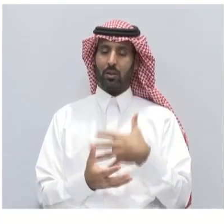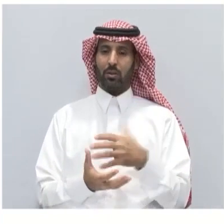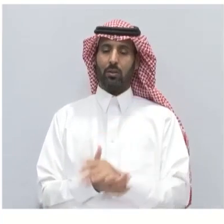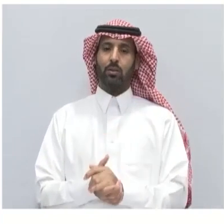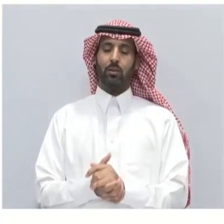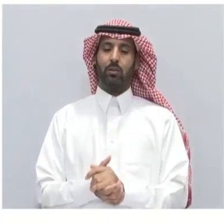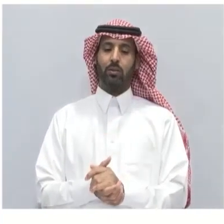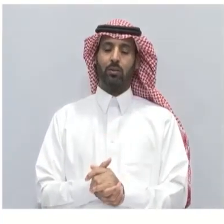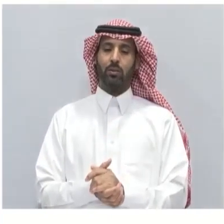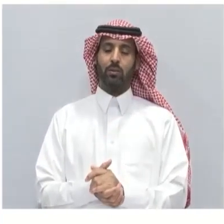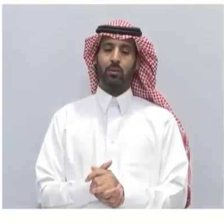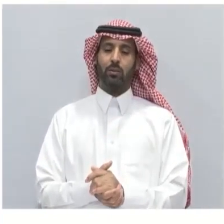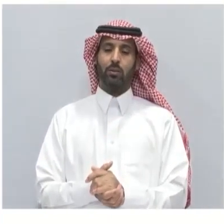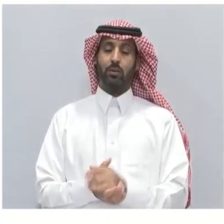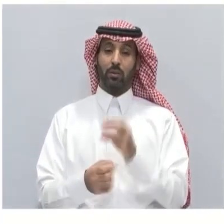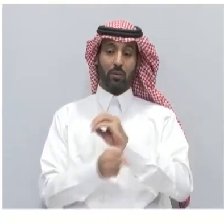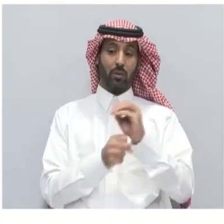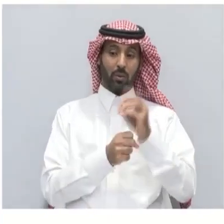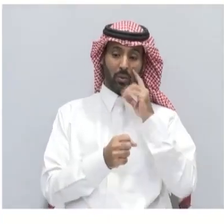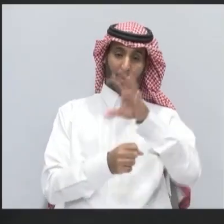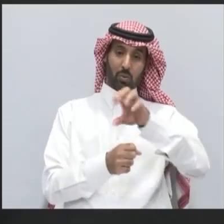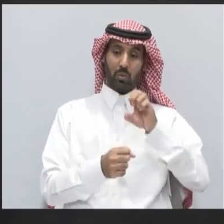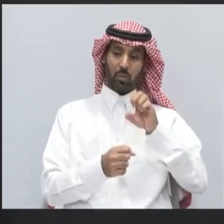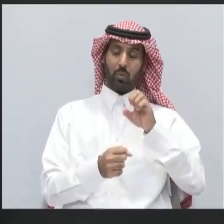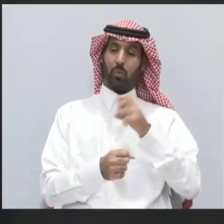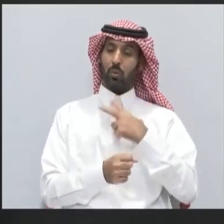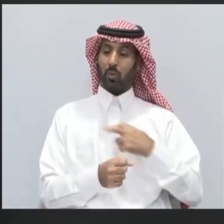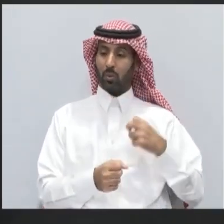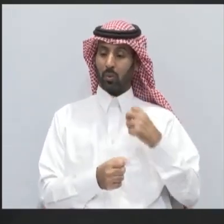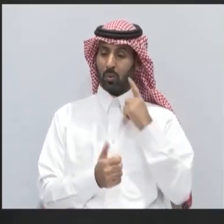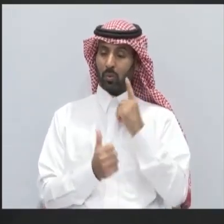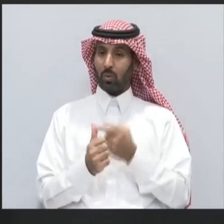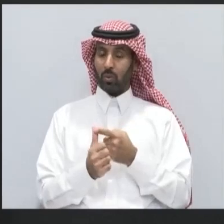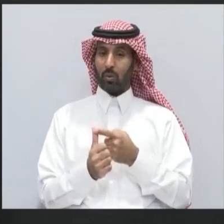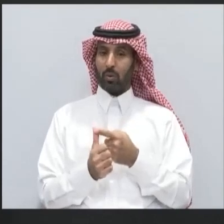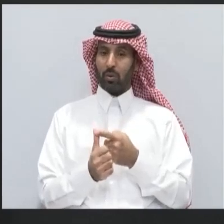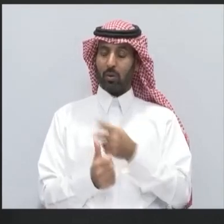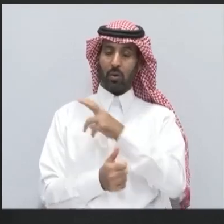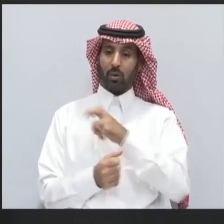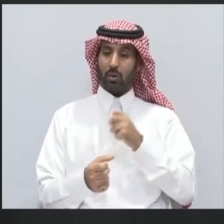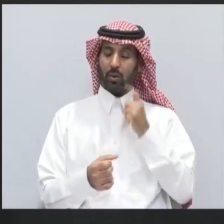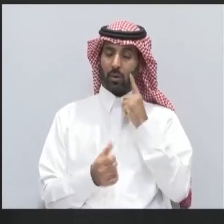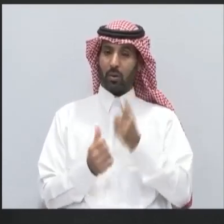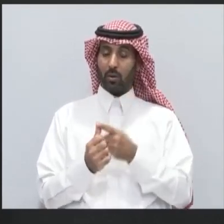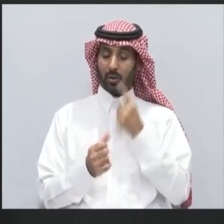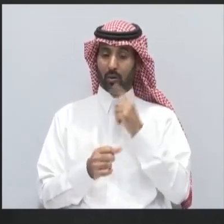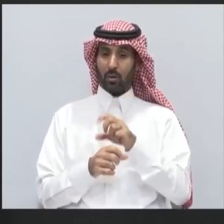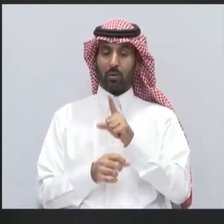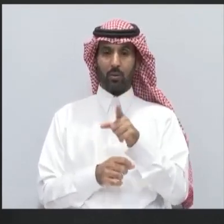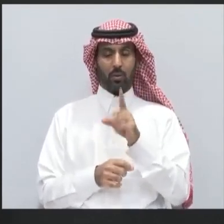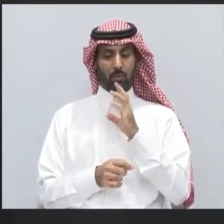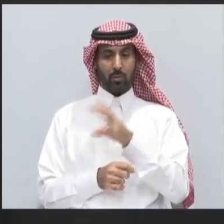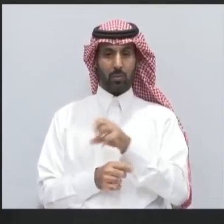careful. Information theft. If your computer or phone are not protected, your private